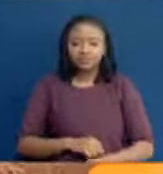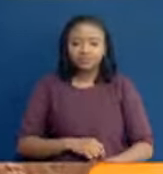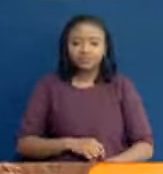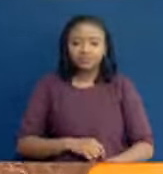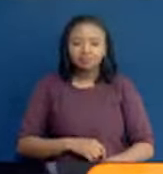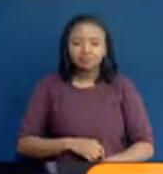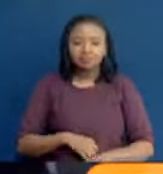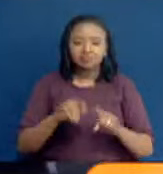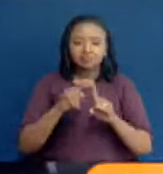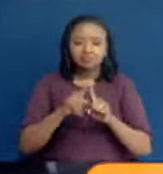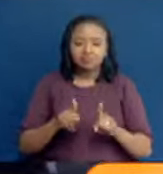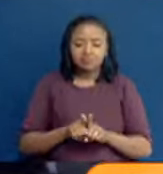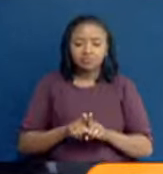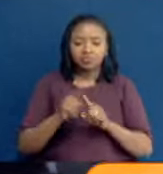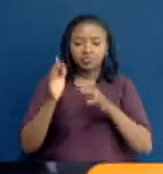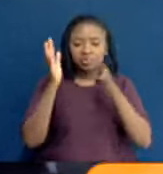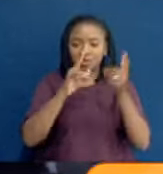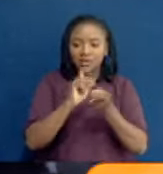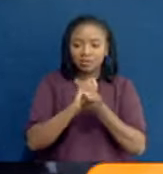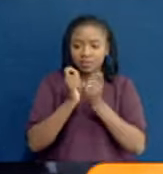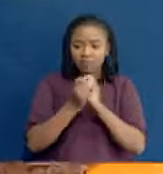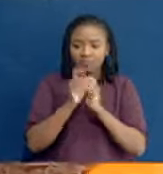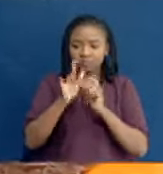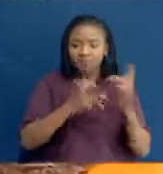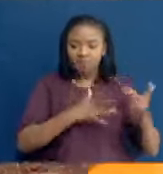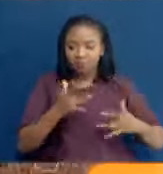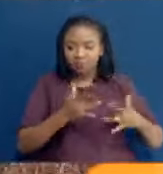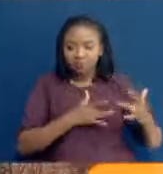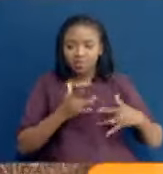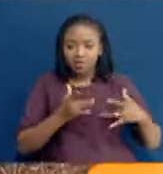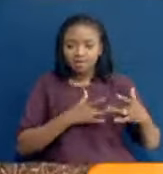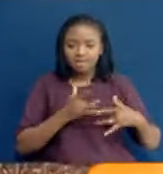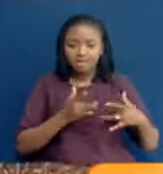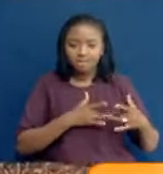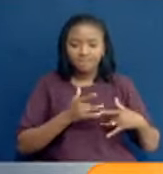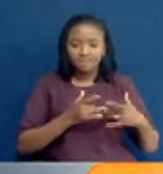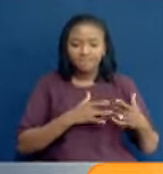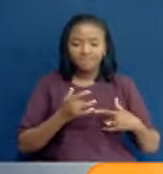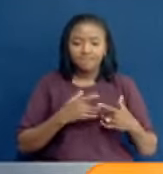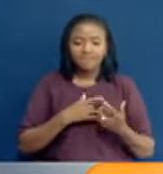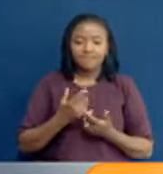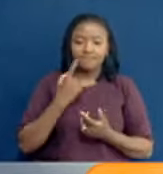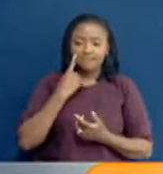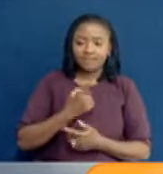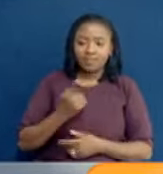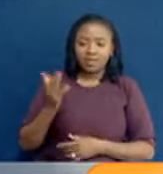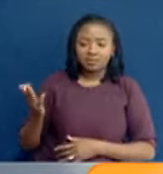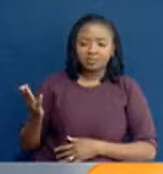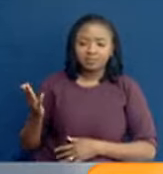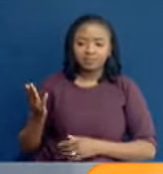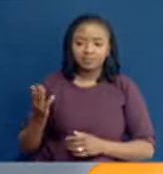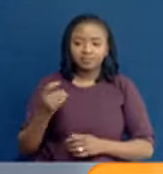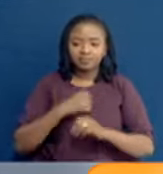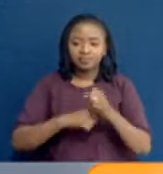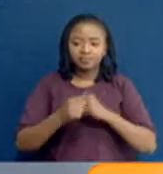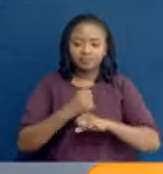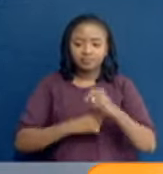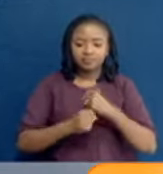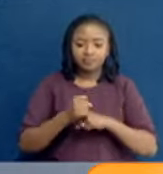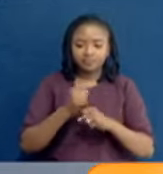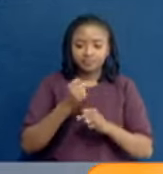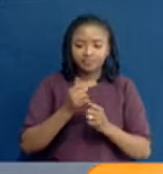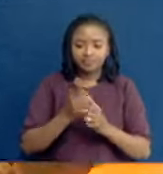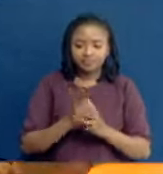climate change a global concern, carbon trade and wildlife conservation turns out to be a climate action to combat global